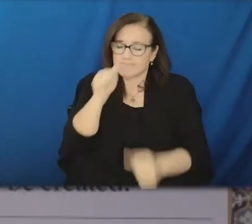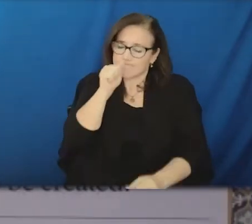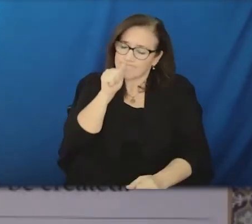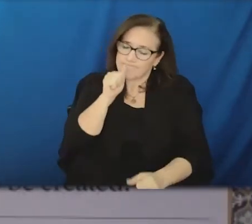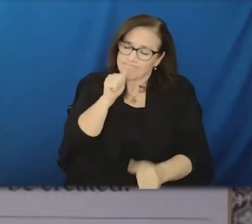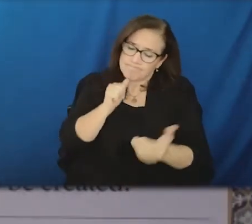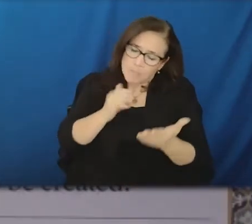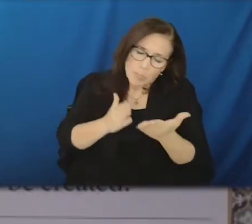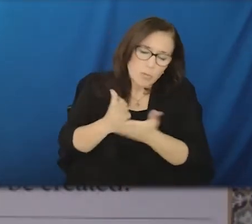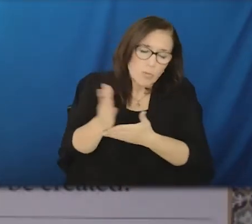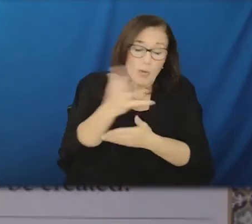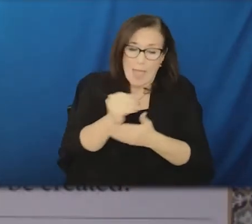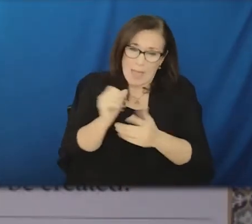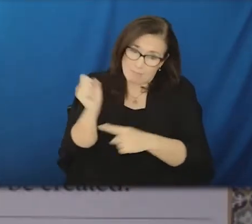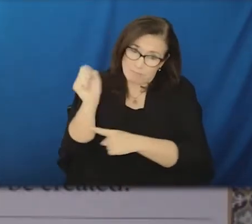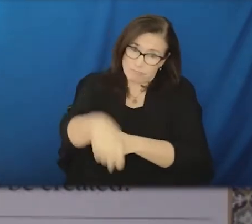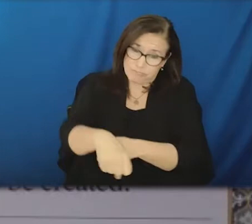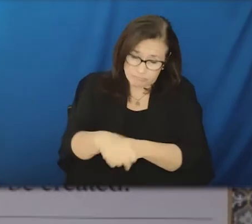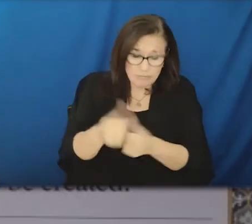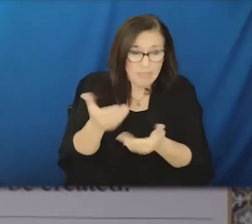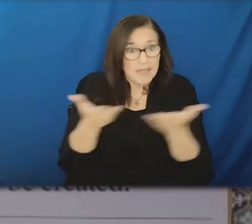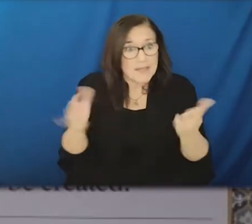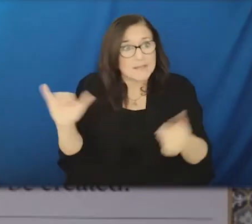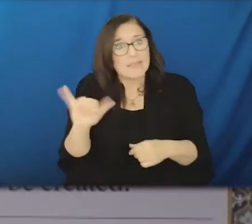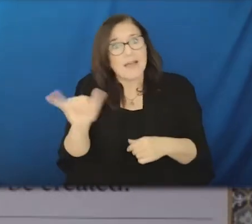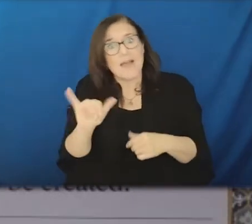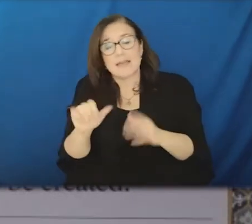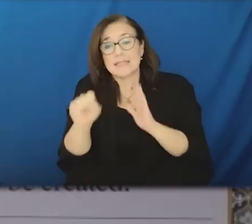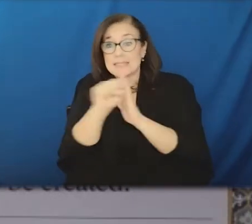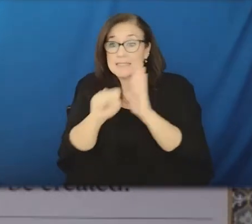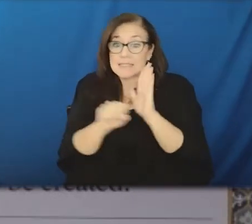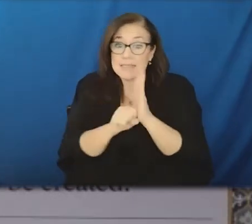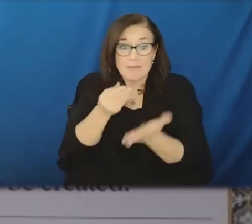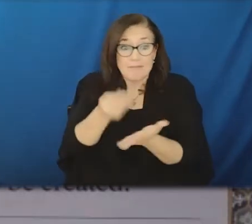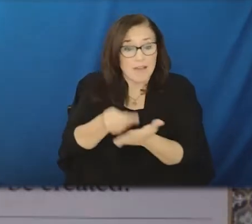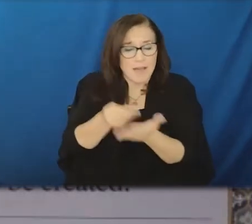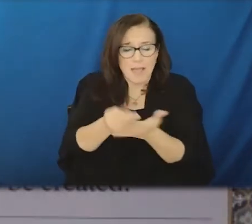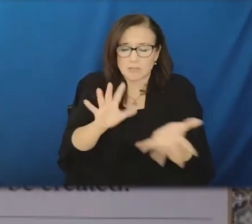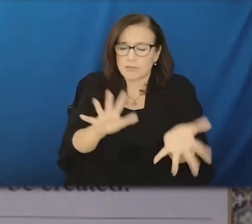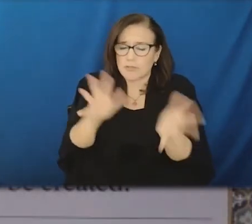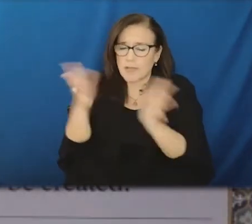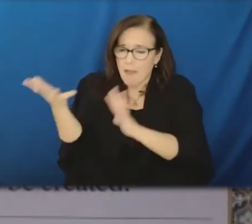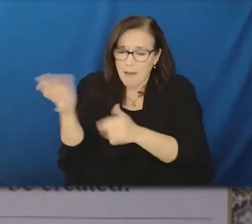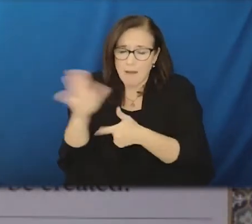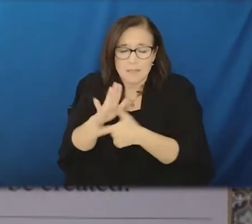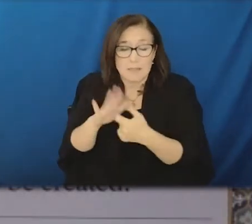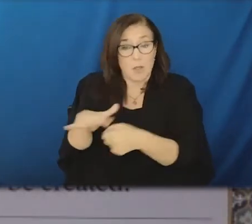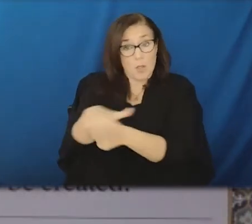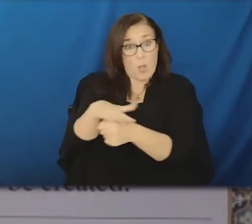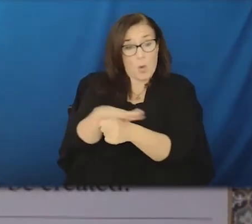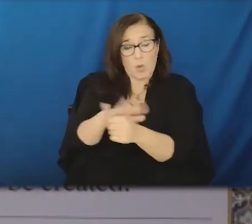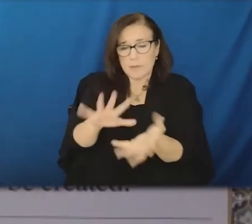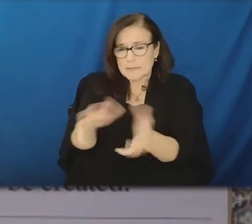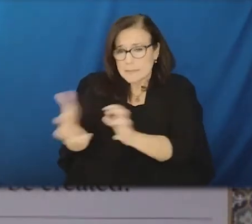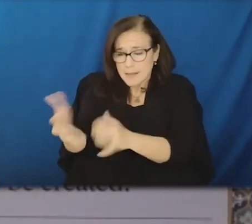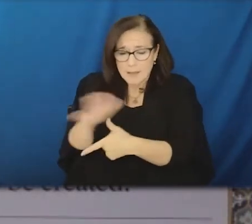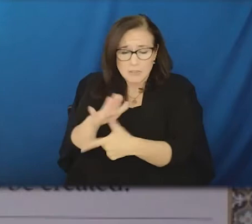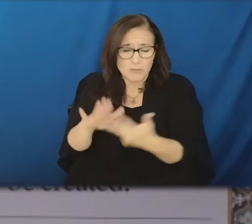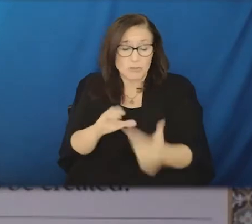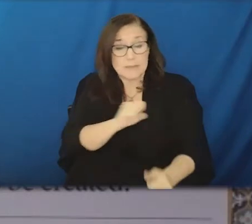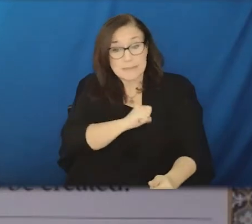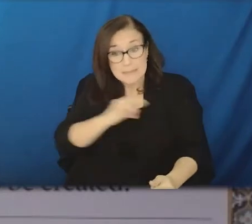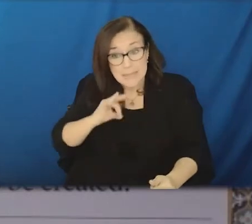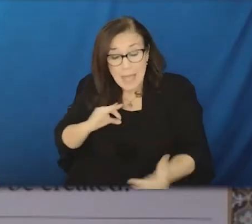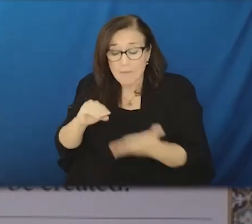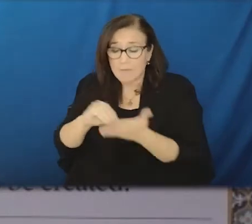and even triumph through things like state financial chaos, local disasters, staff and